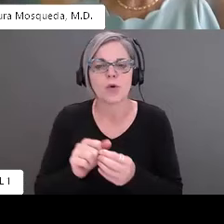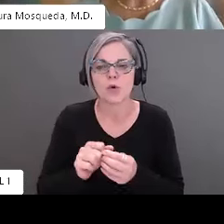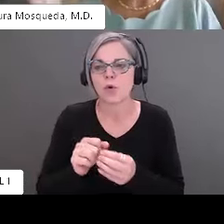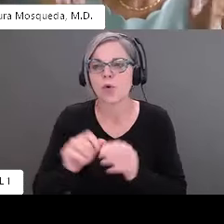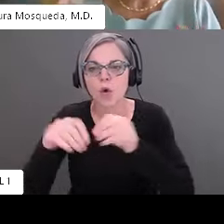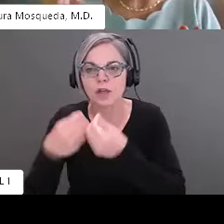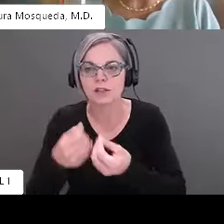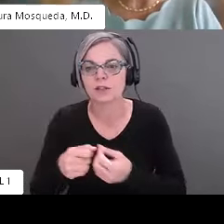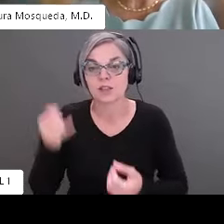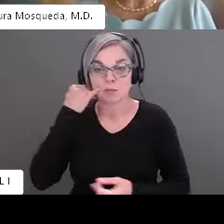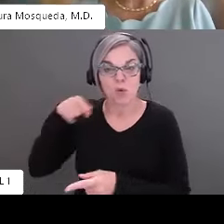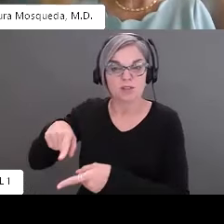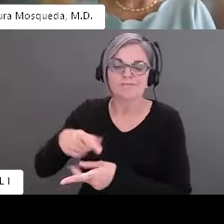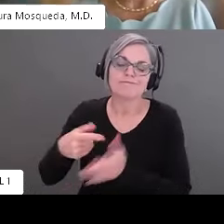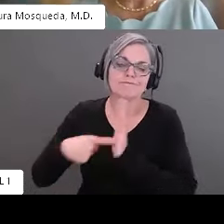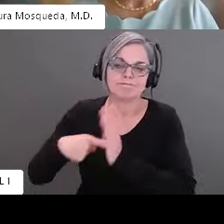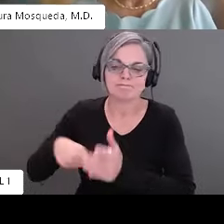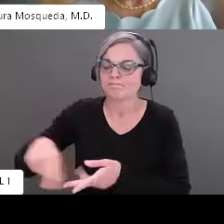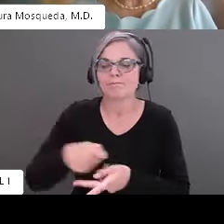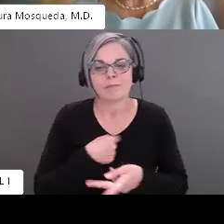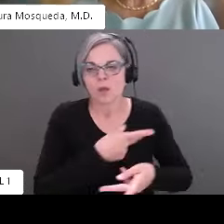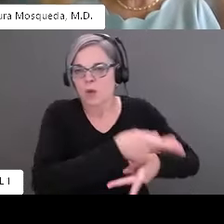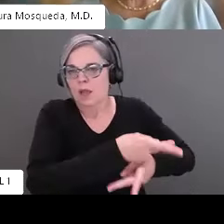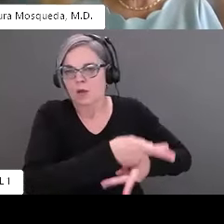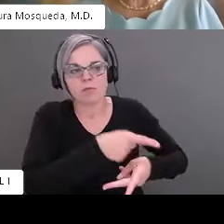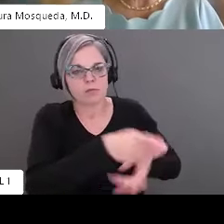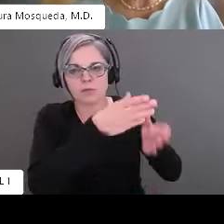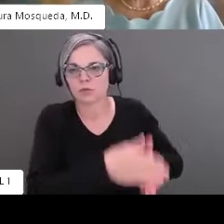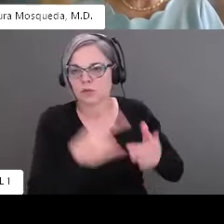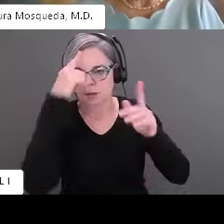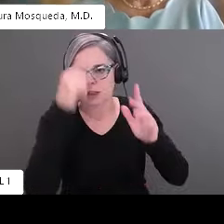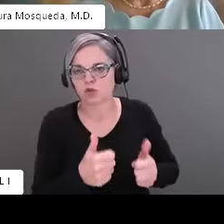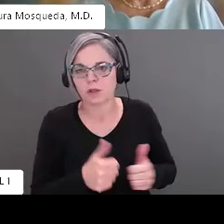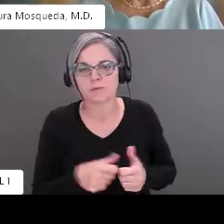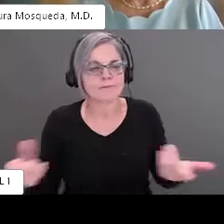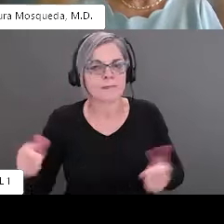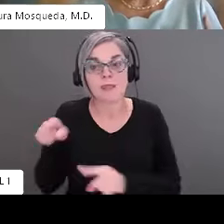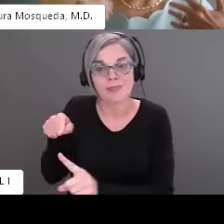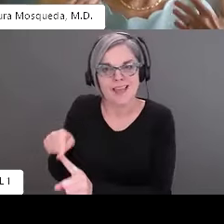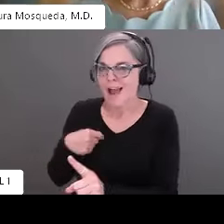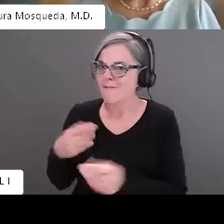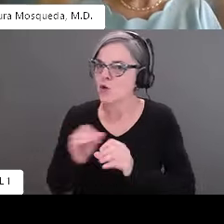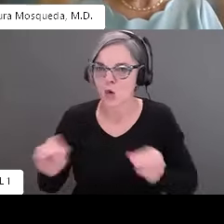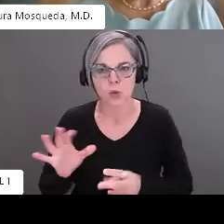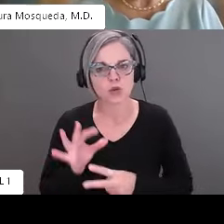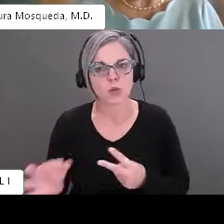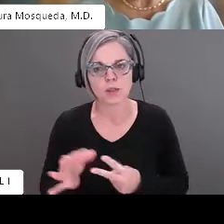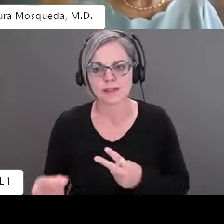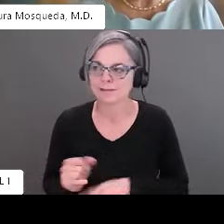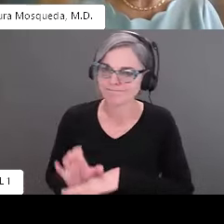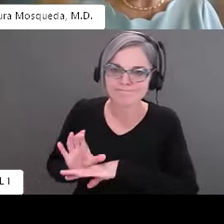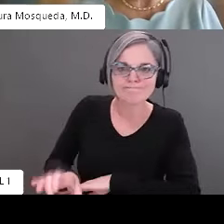no choice, this is where this person has to live. And I have a family who, despite a lot of our attempts